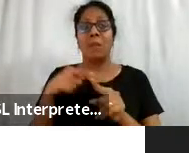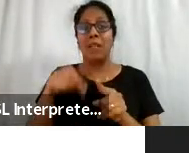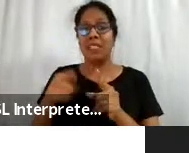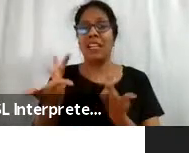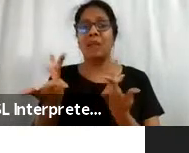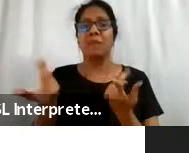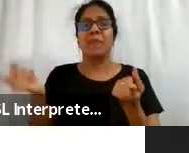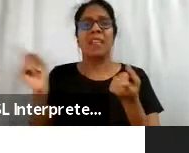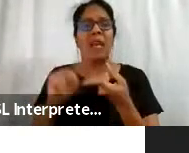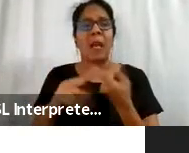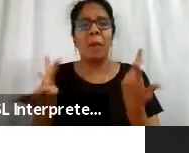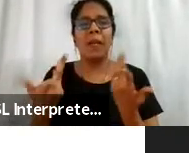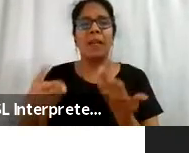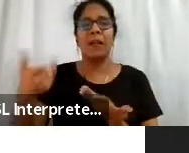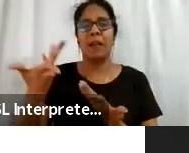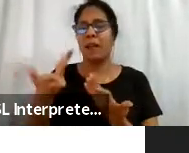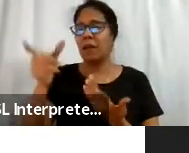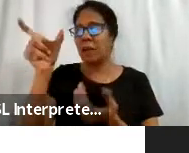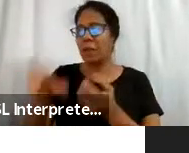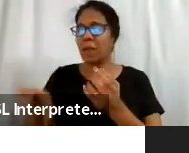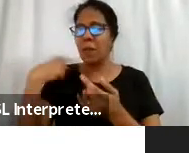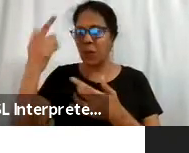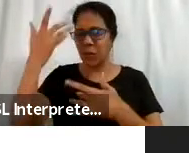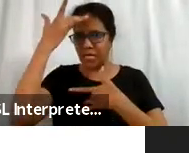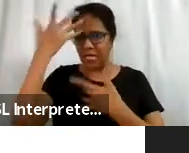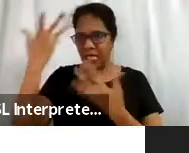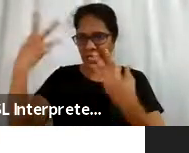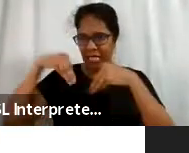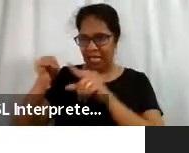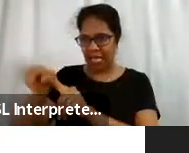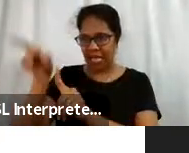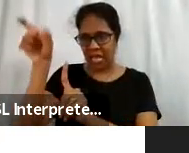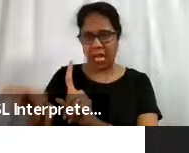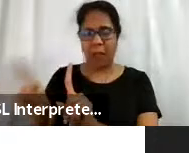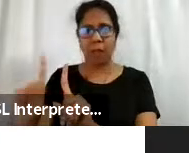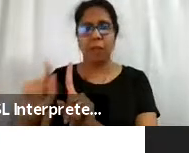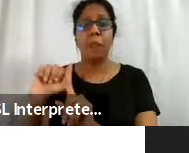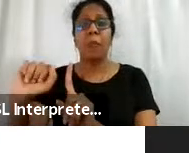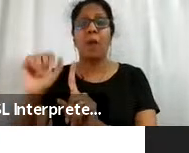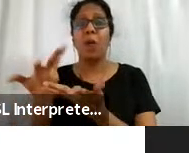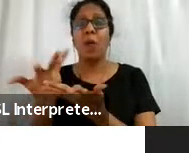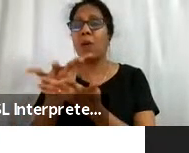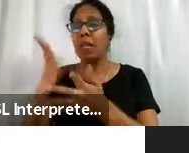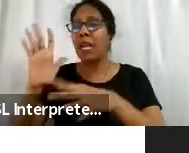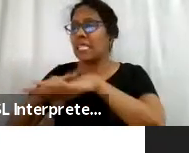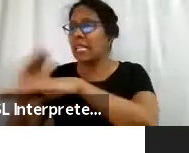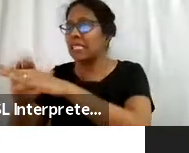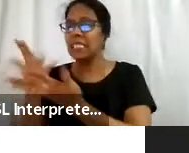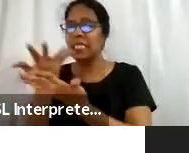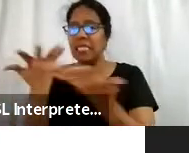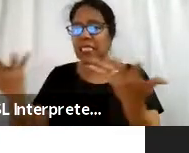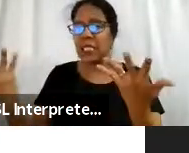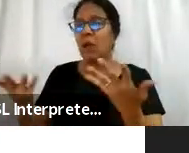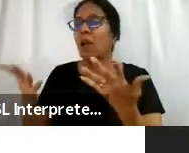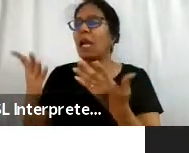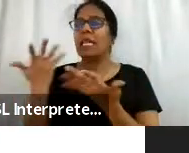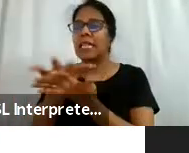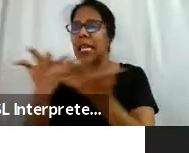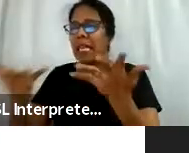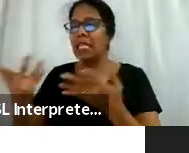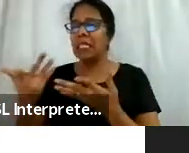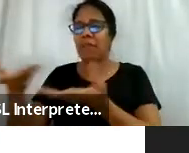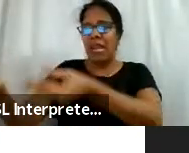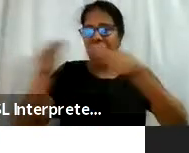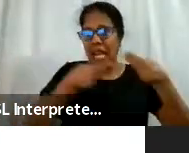the patient. And as advised to the patient, same advice to the caregivers. Avoid sharing personal things